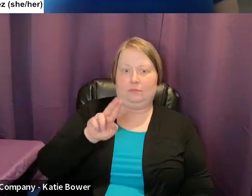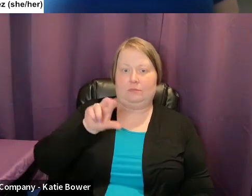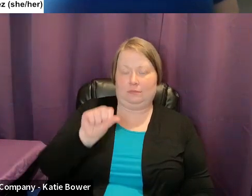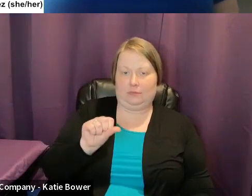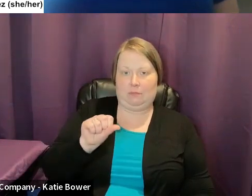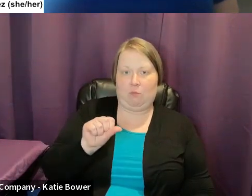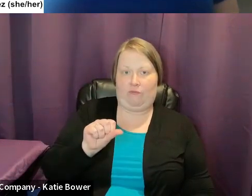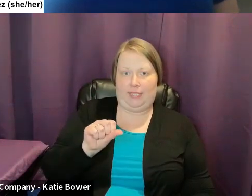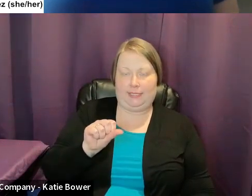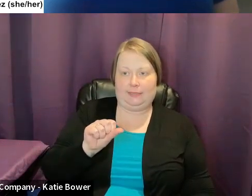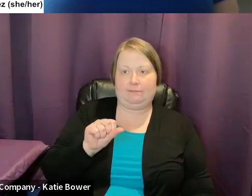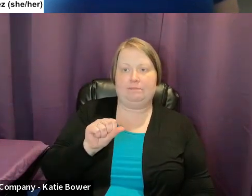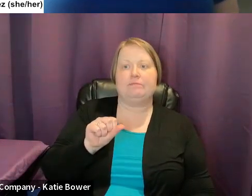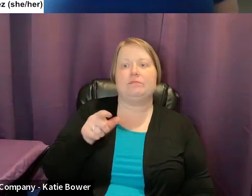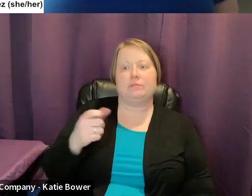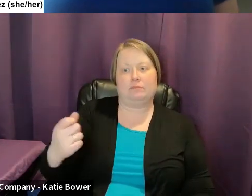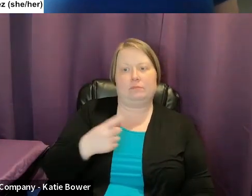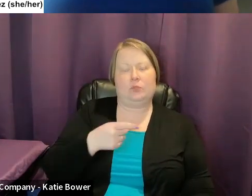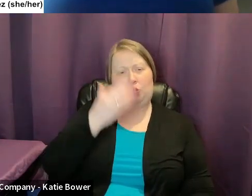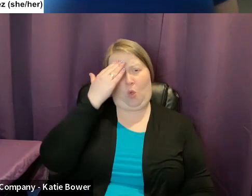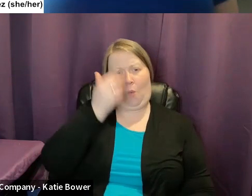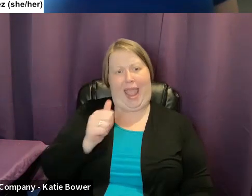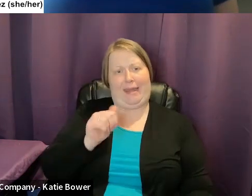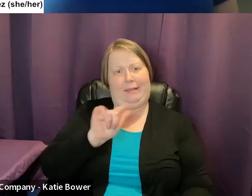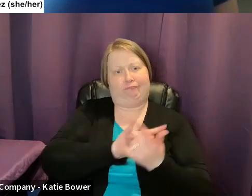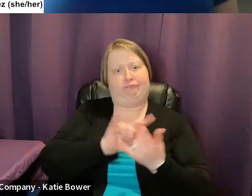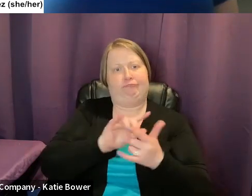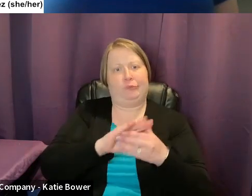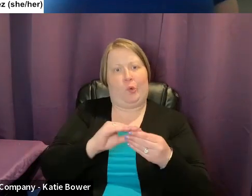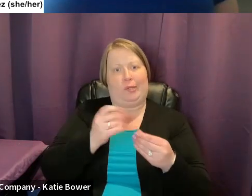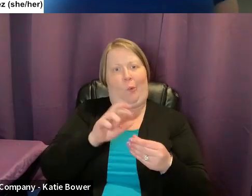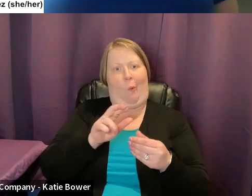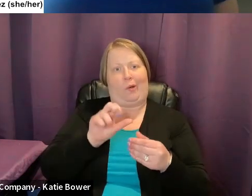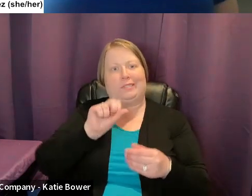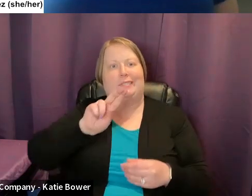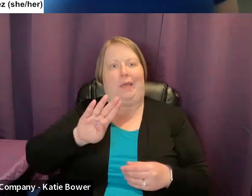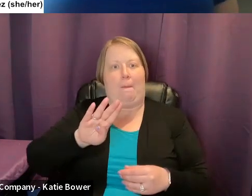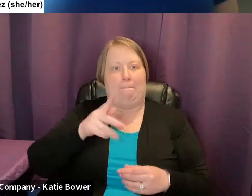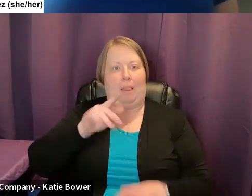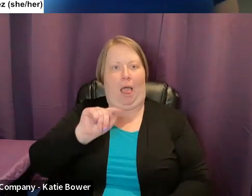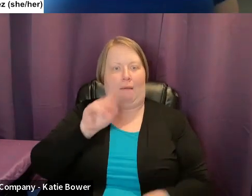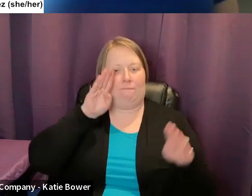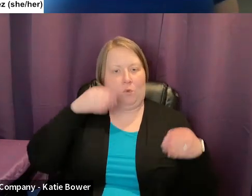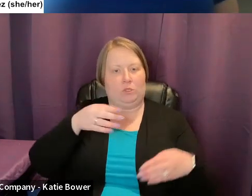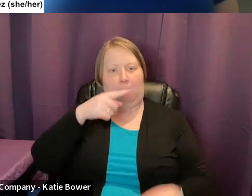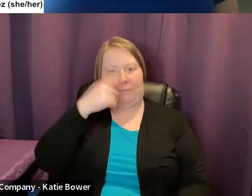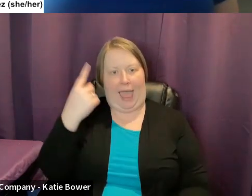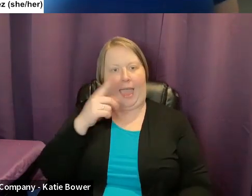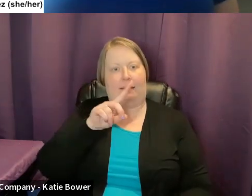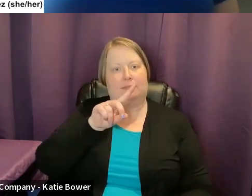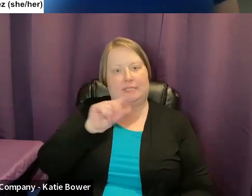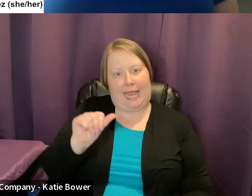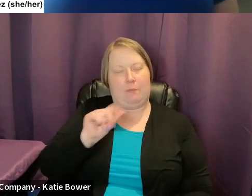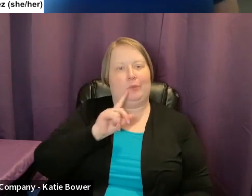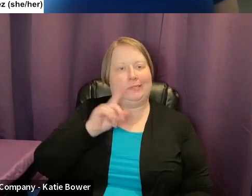Timotheus, who asked, do you know of any love stories or subplots that are centered on Black, disabled, deaf, autistic, or